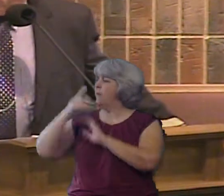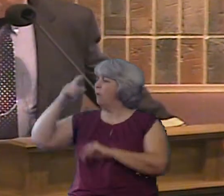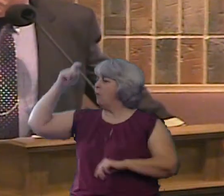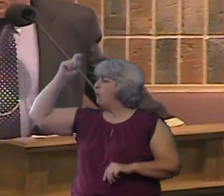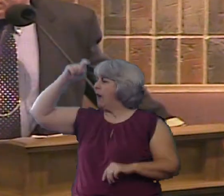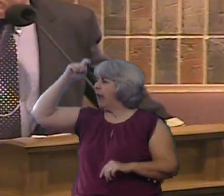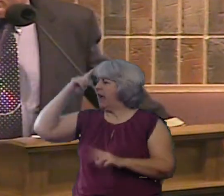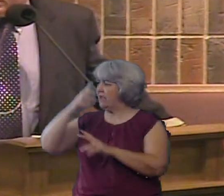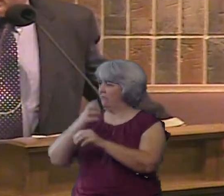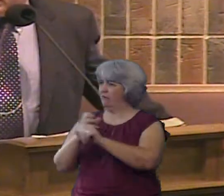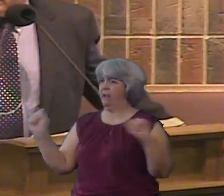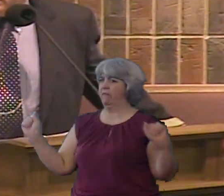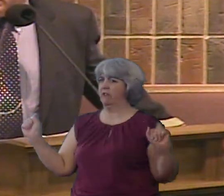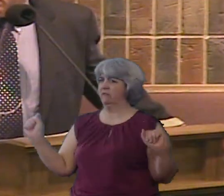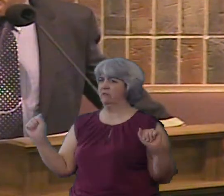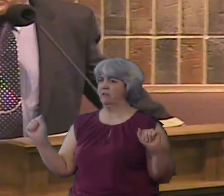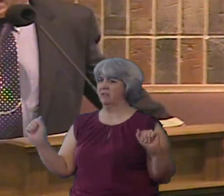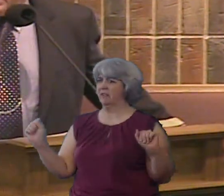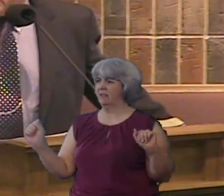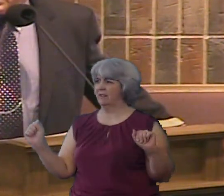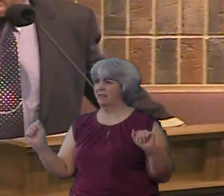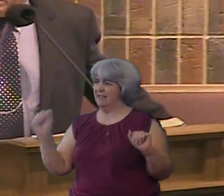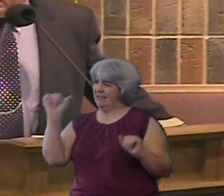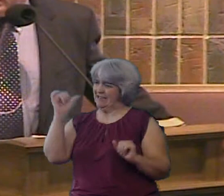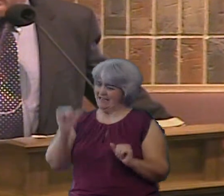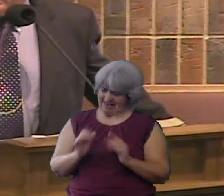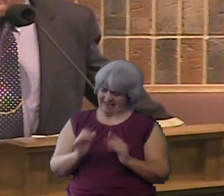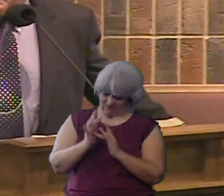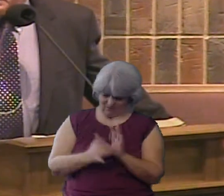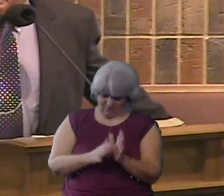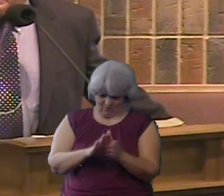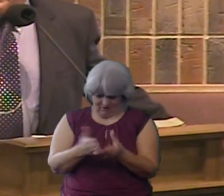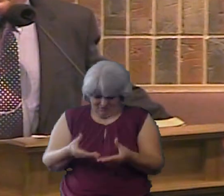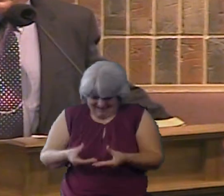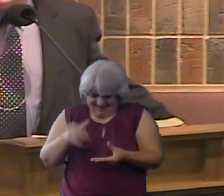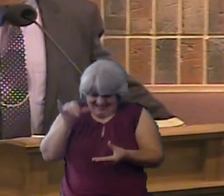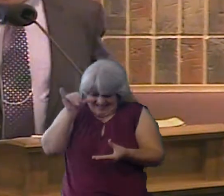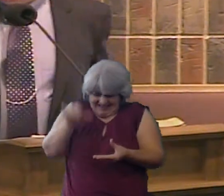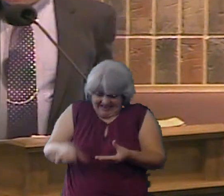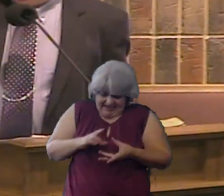It's Scripture which ties us to God.